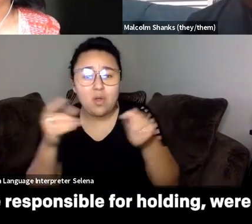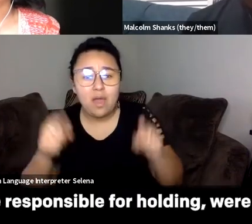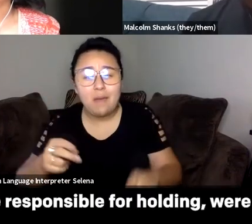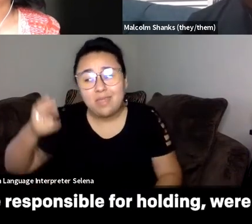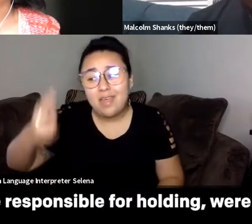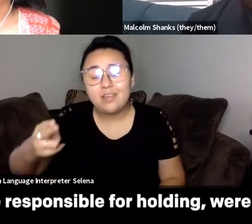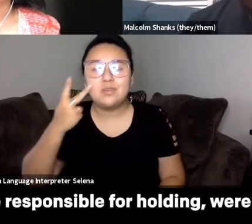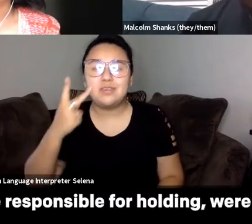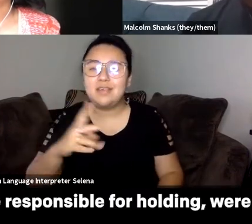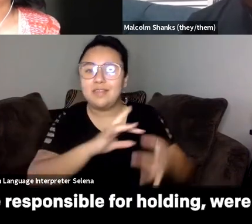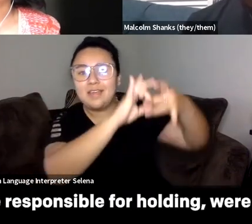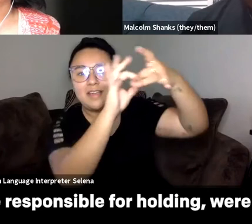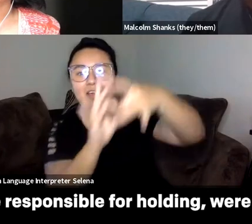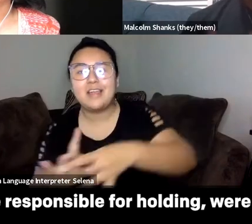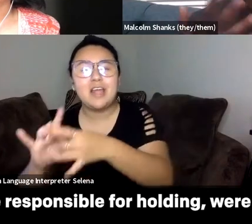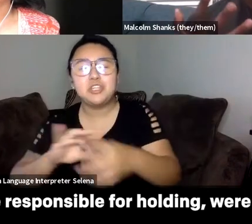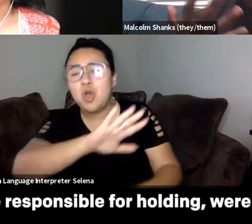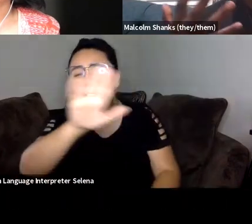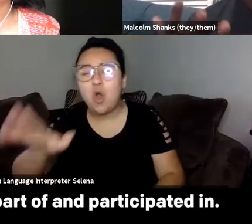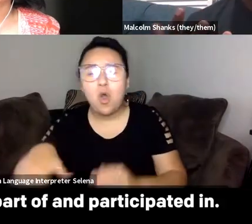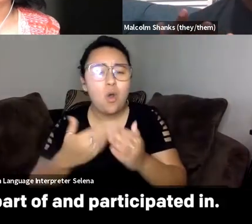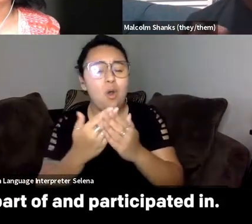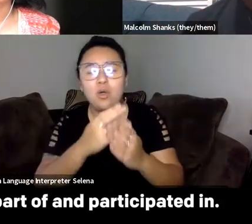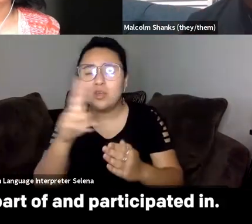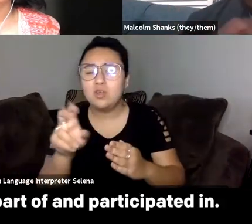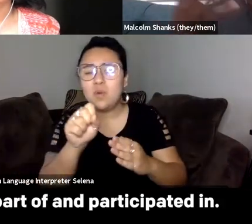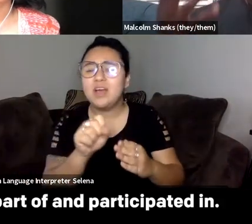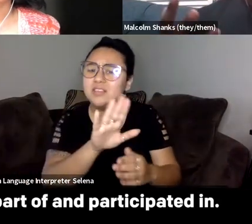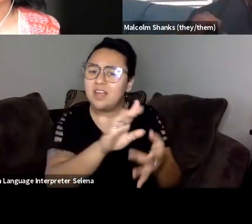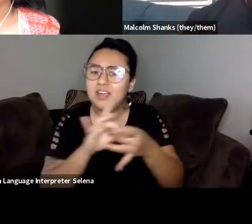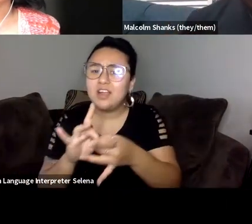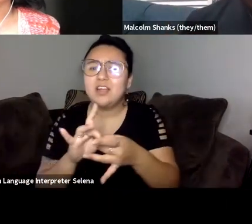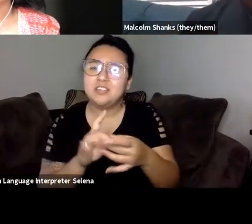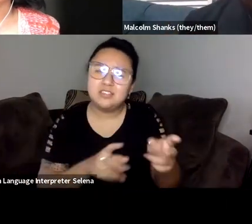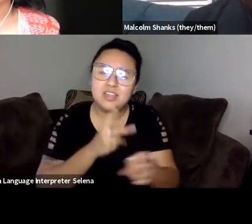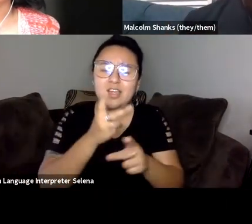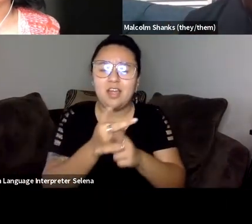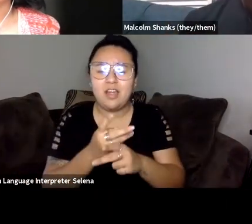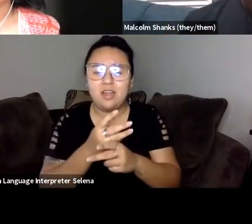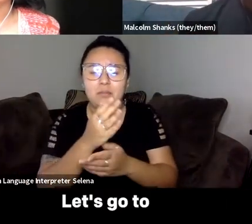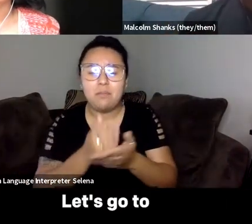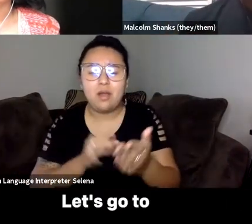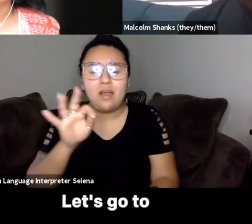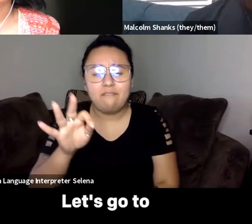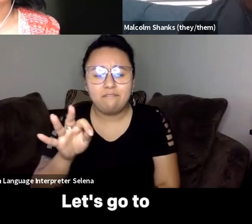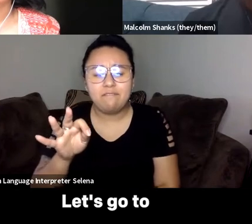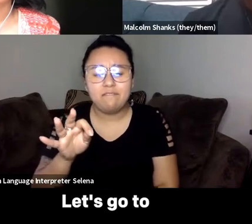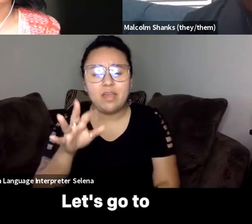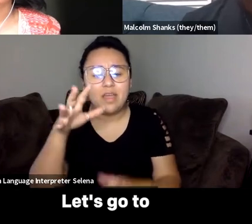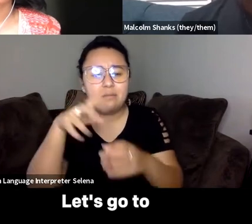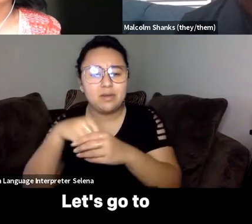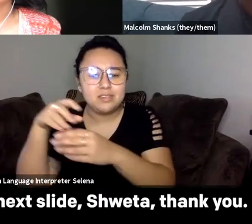continent that the Lenape were responsible for holding, were part of, and participated in.